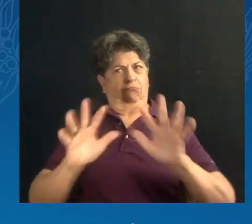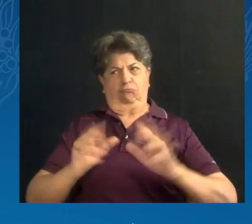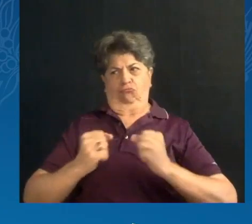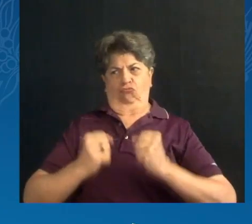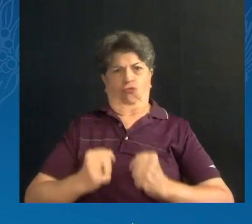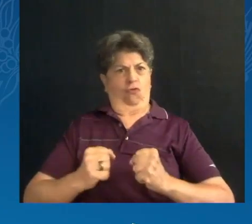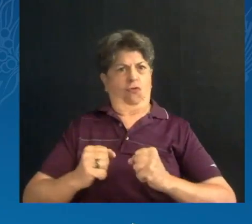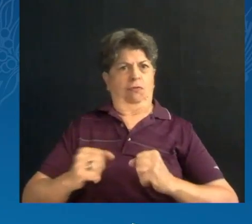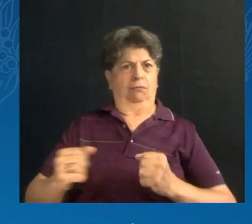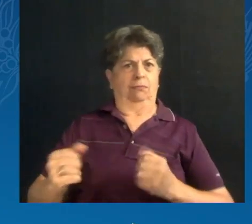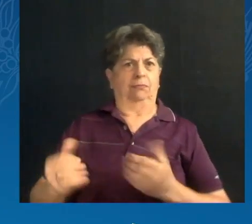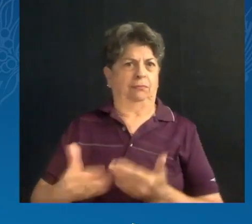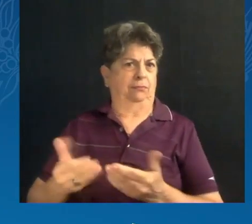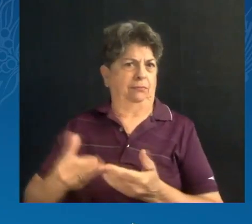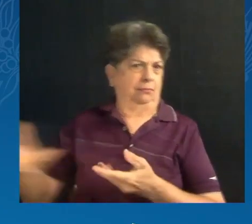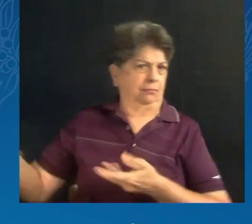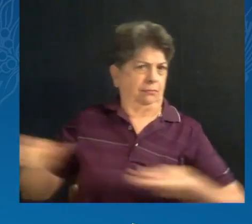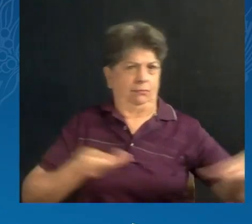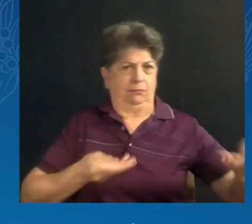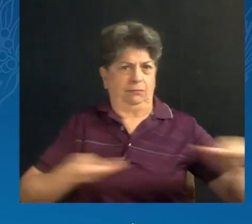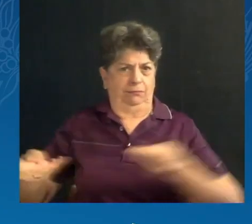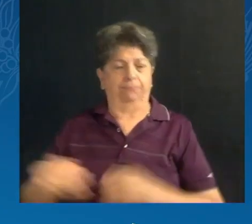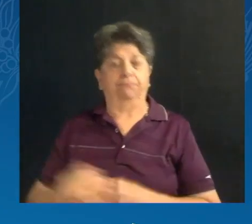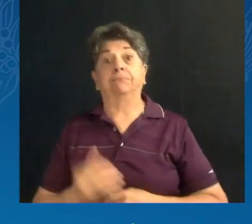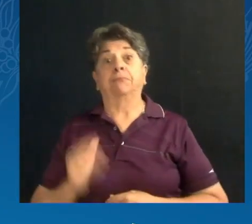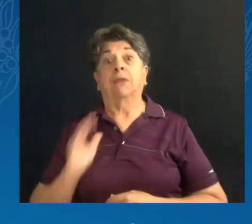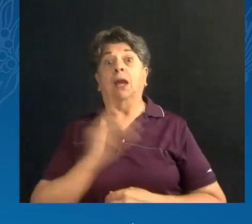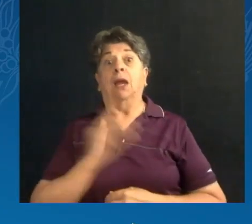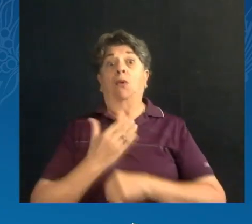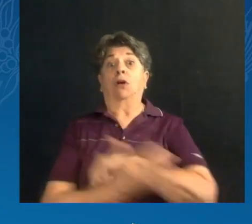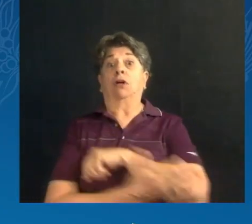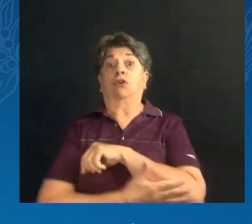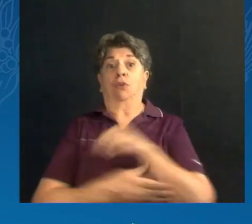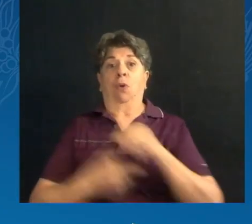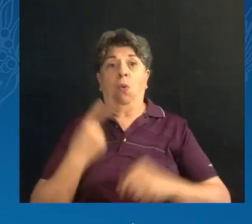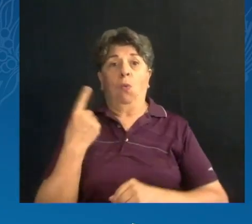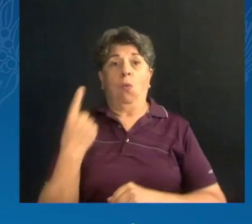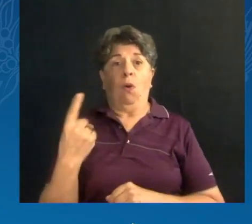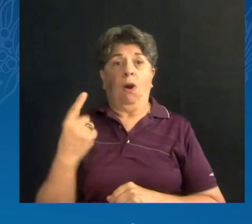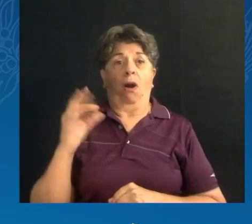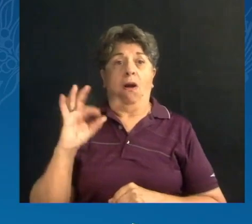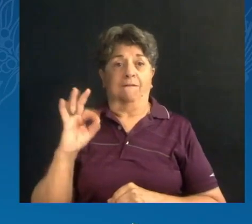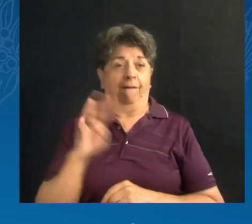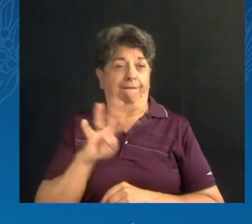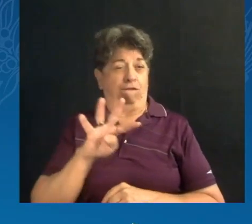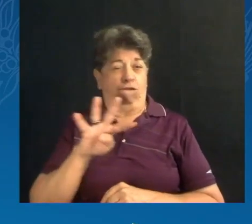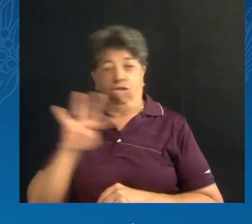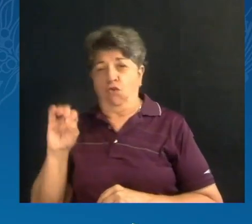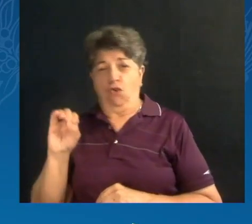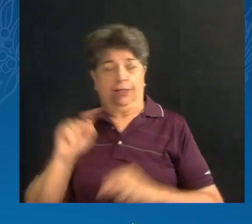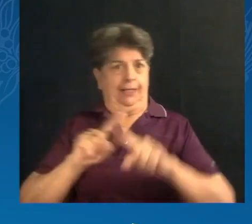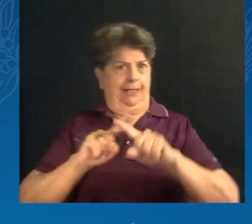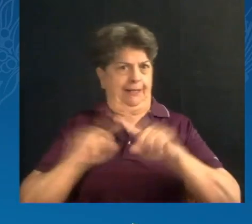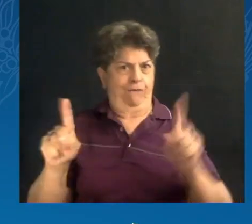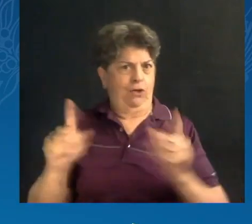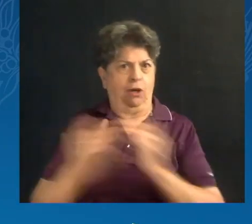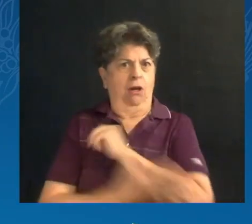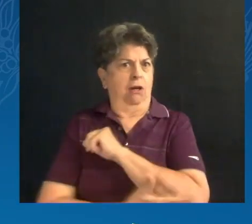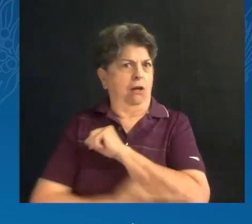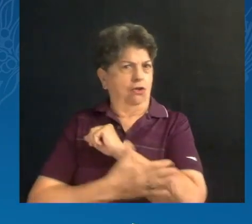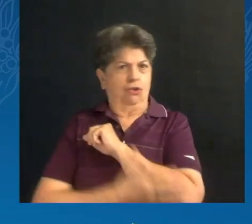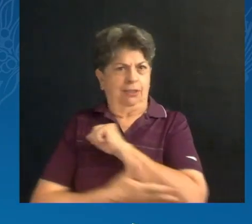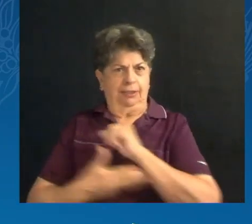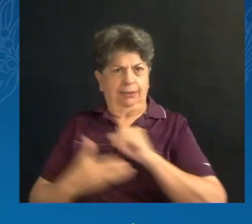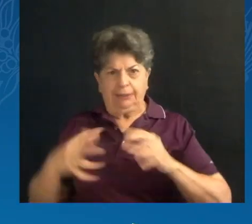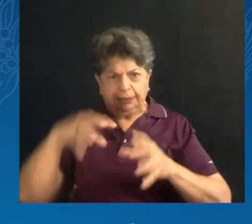world. We face great challenges in terms of transport and logistics. We seek